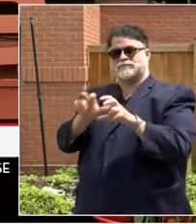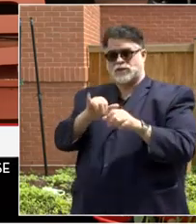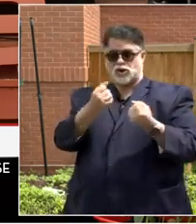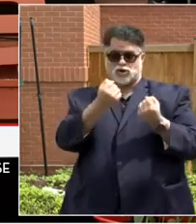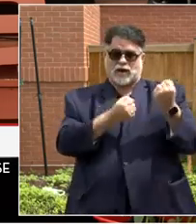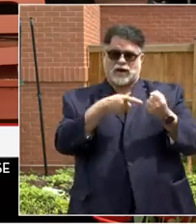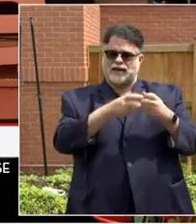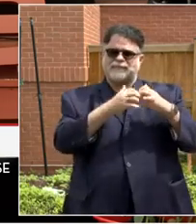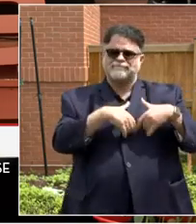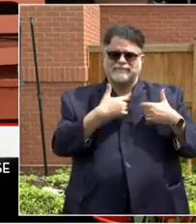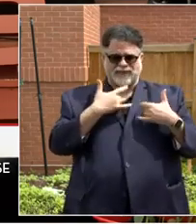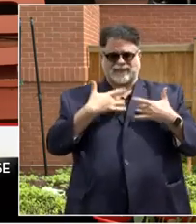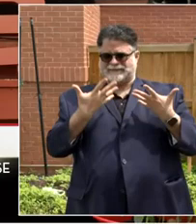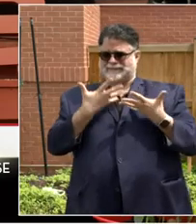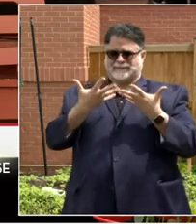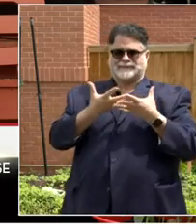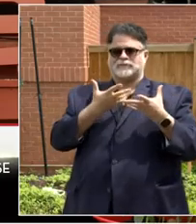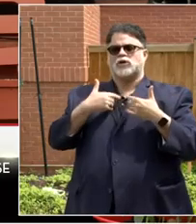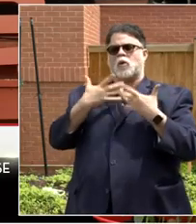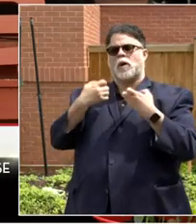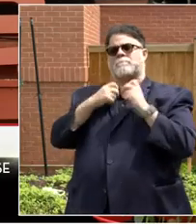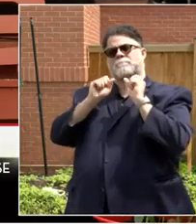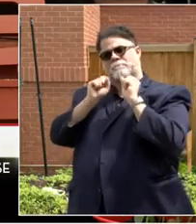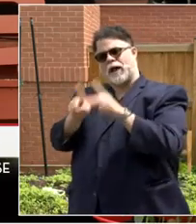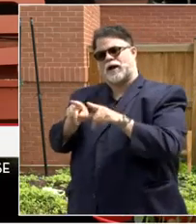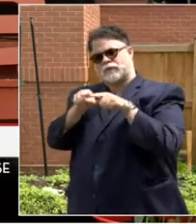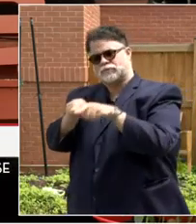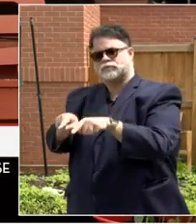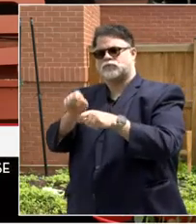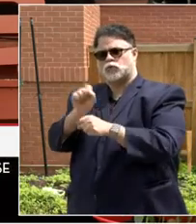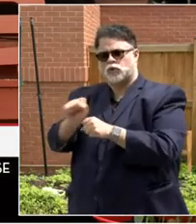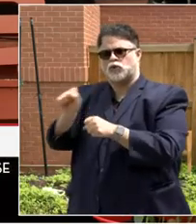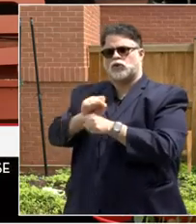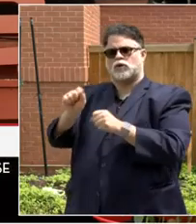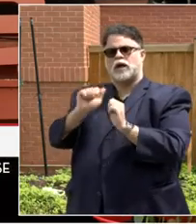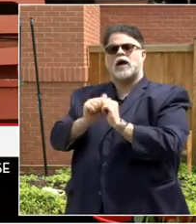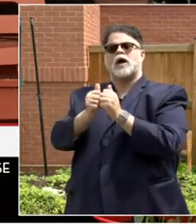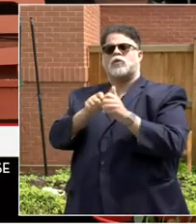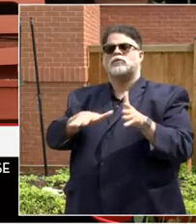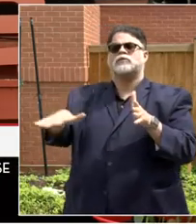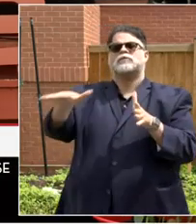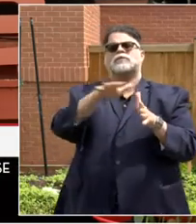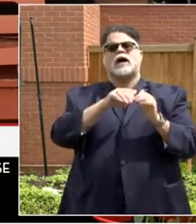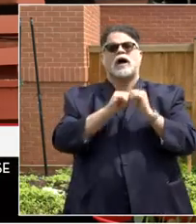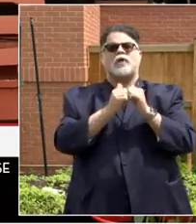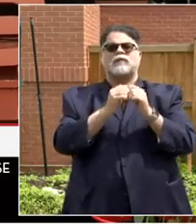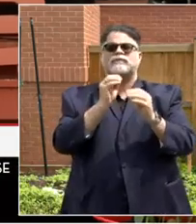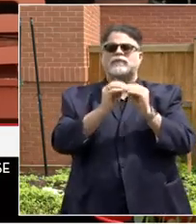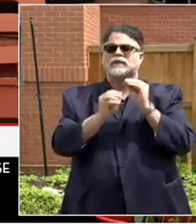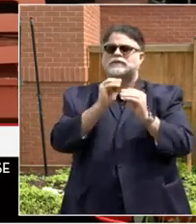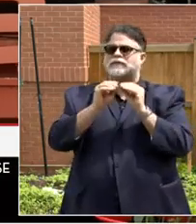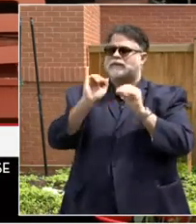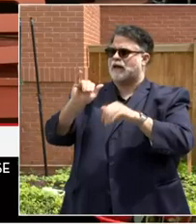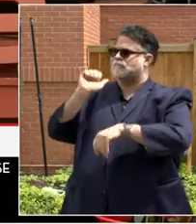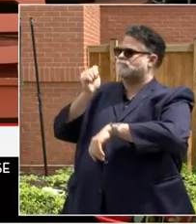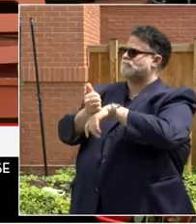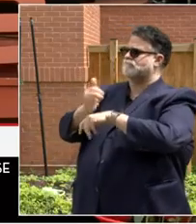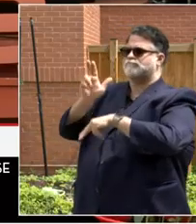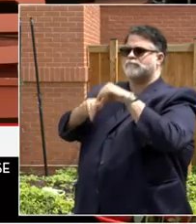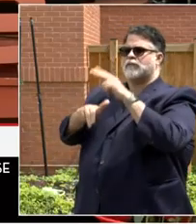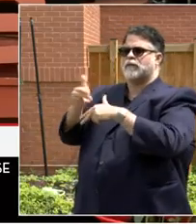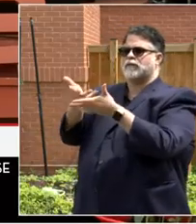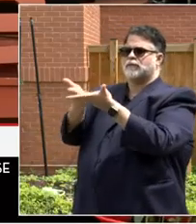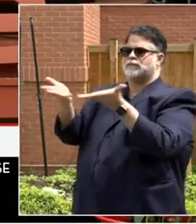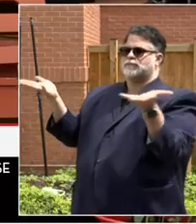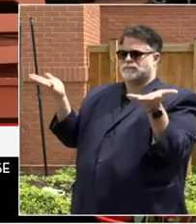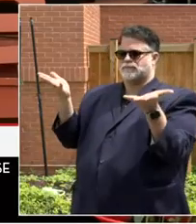was down Gallery Place, who, said, how do we fix this? And a young transgender woman by the name of Star, who's out here, who